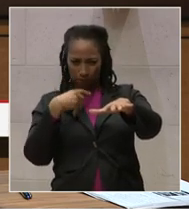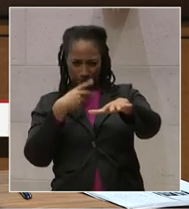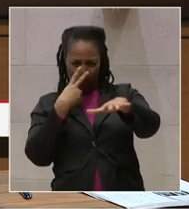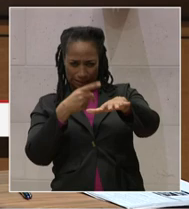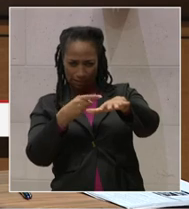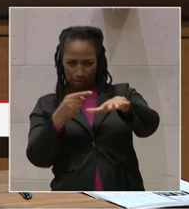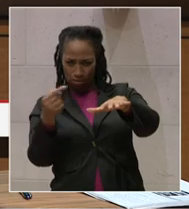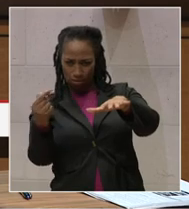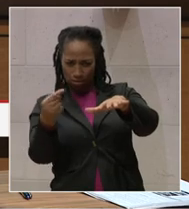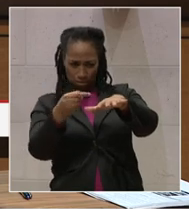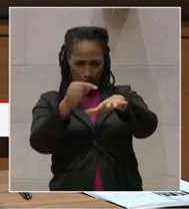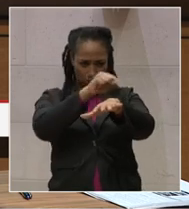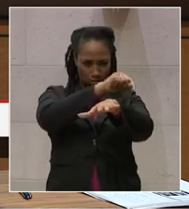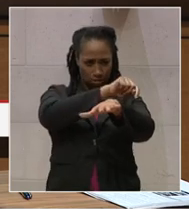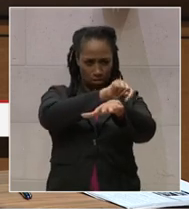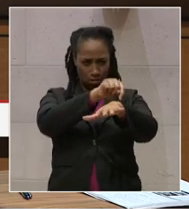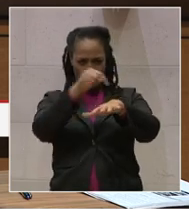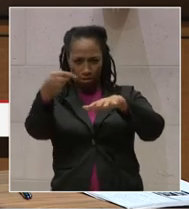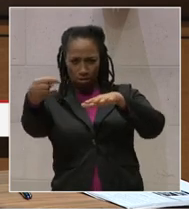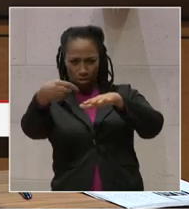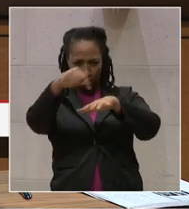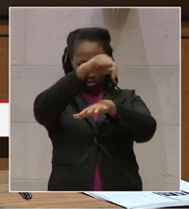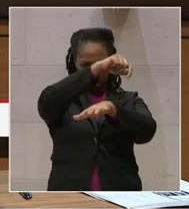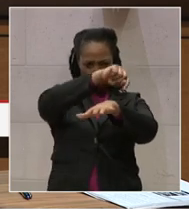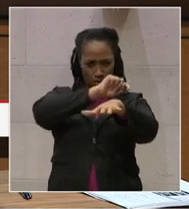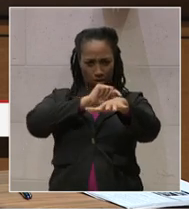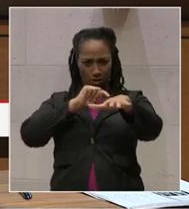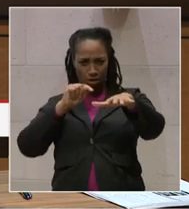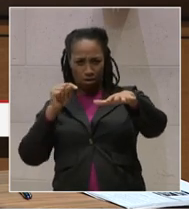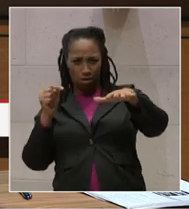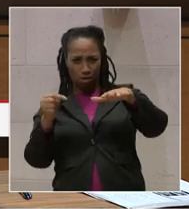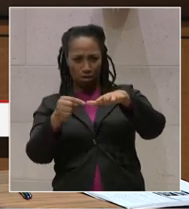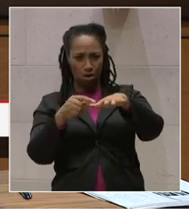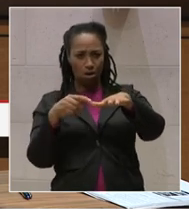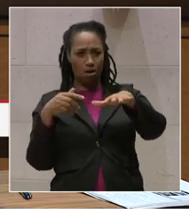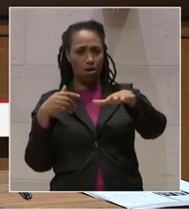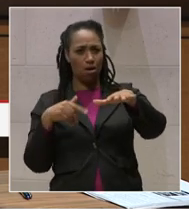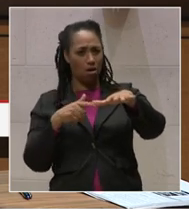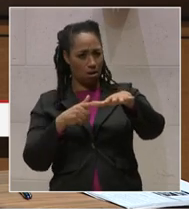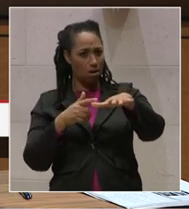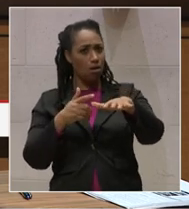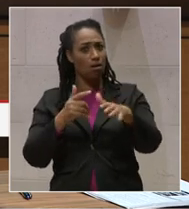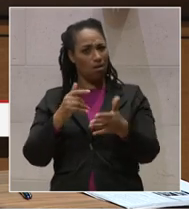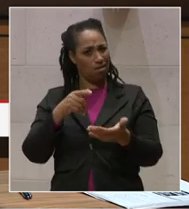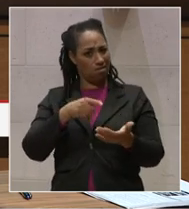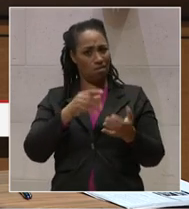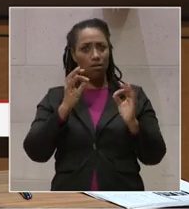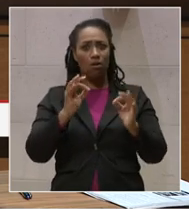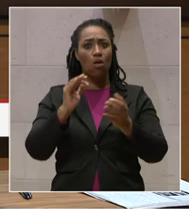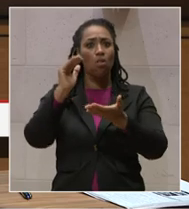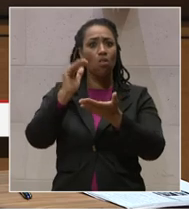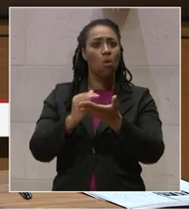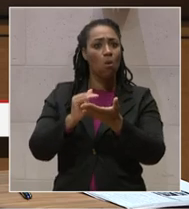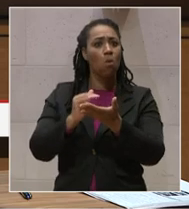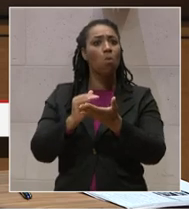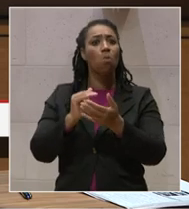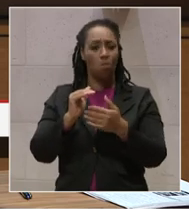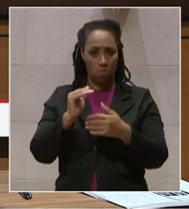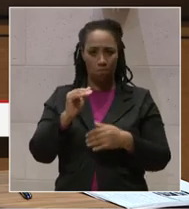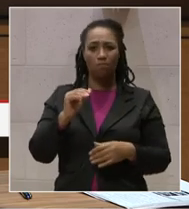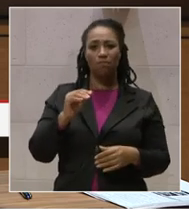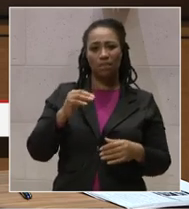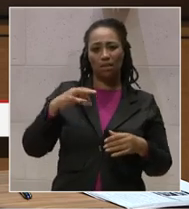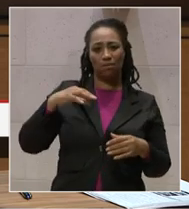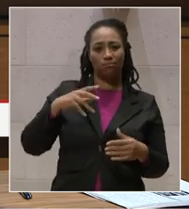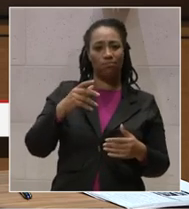DC low-income housing tax credits. Beyond housing, the Westerly has a vibrant community hub hosting